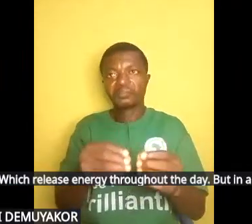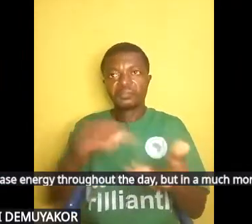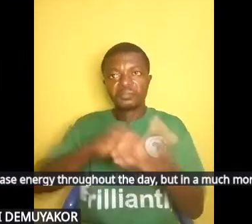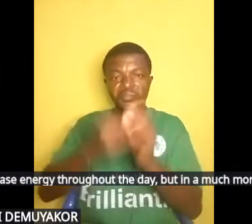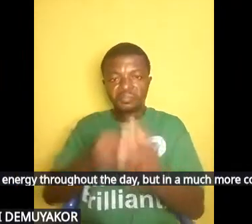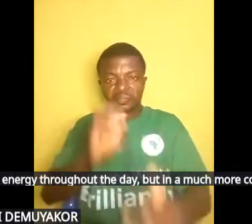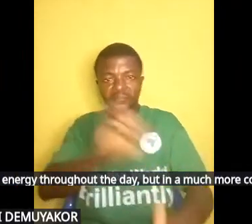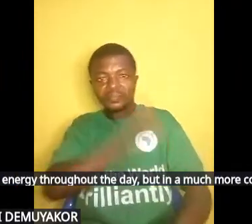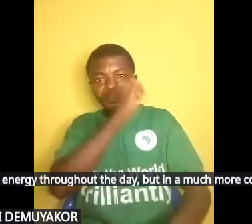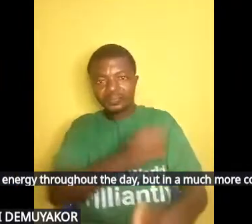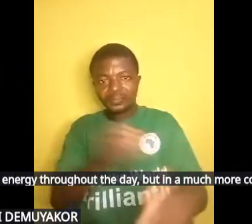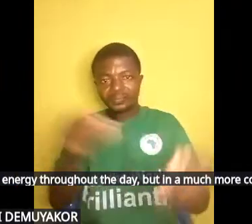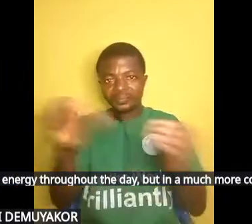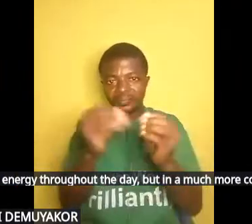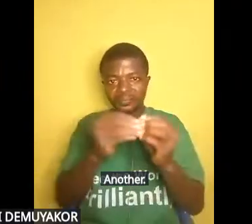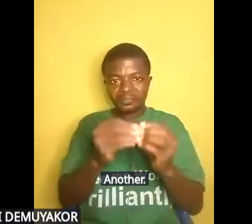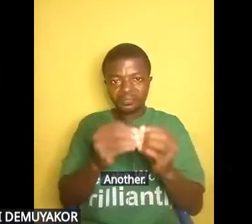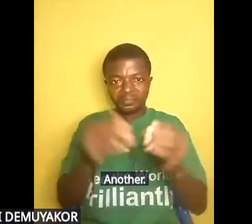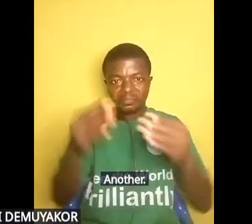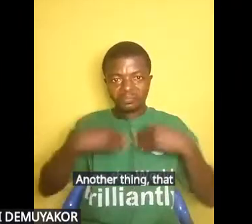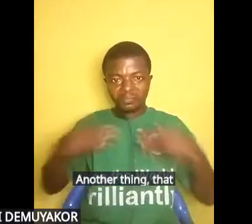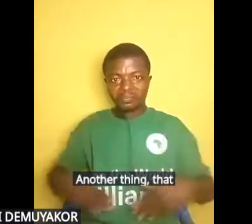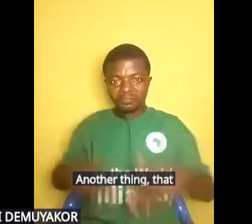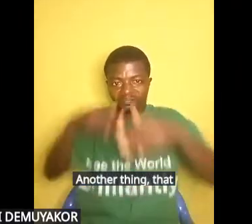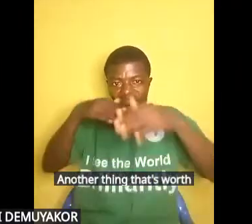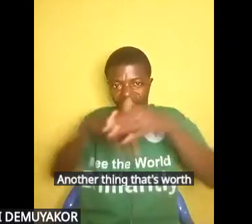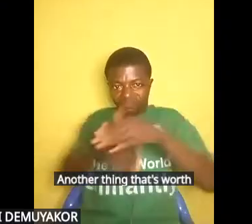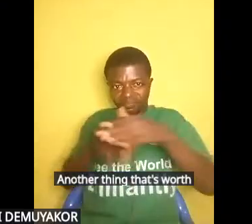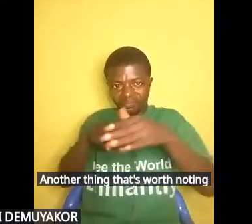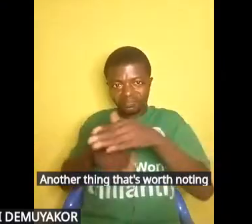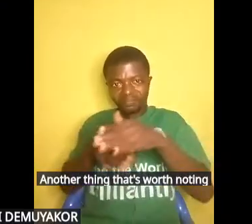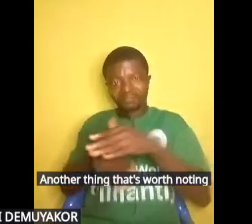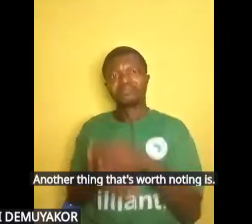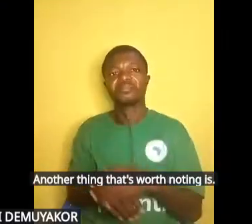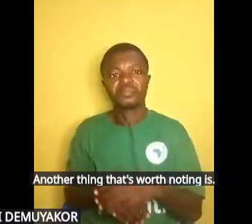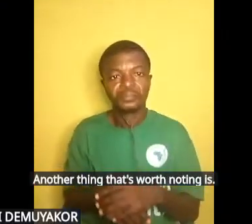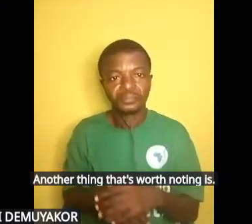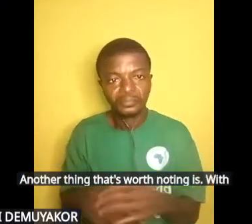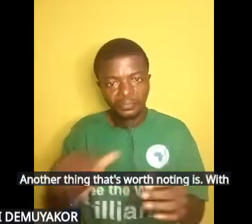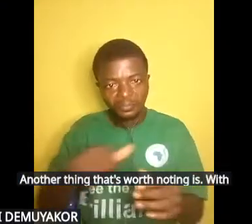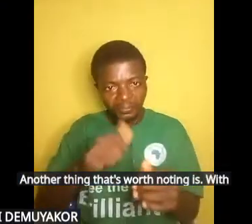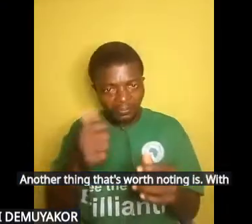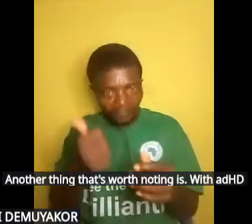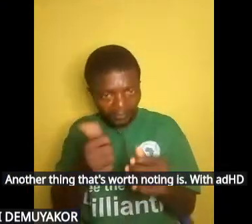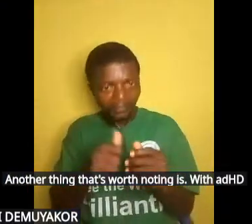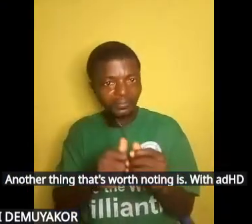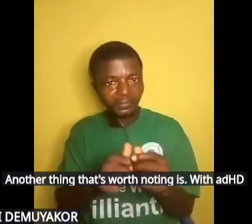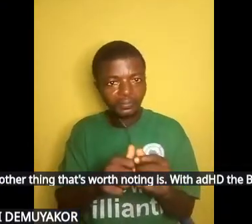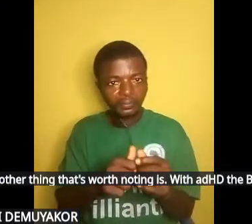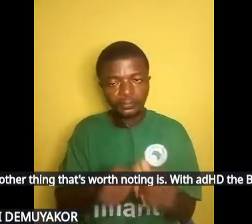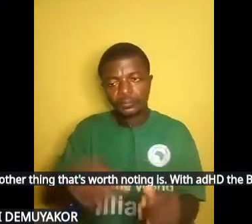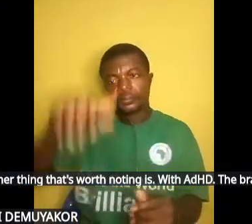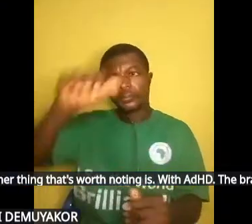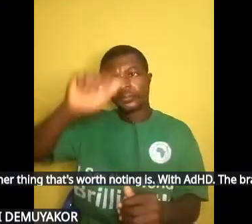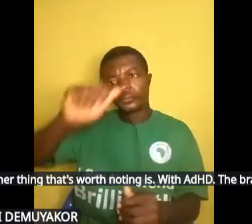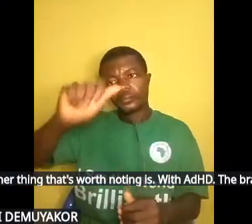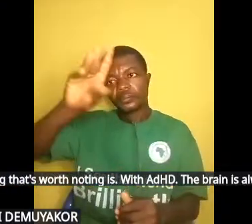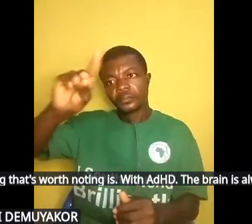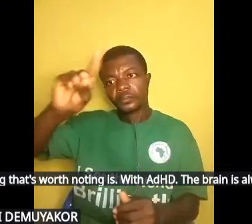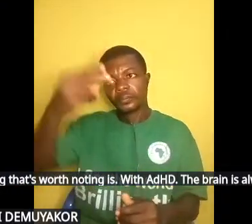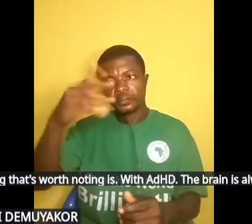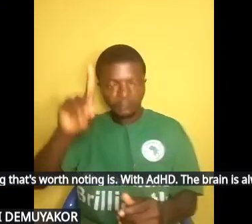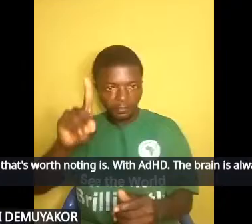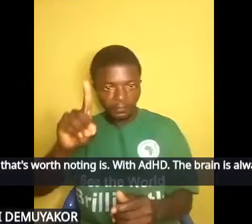way. Another thing that's worth noting is with ADHD, the brain is always searching for